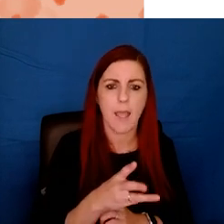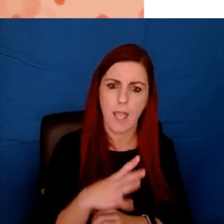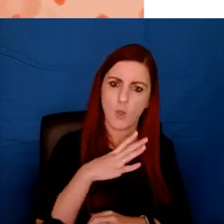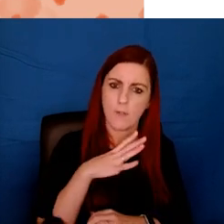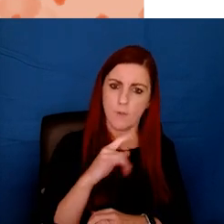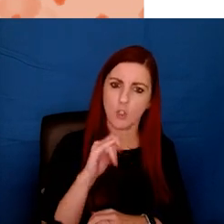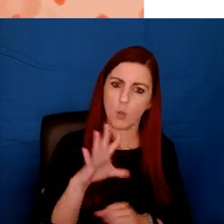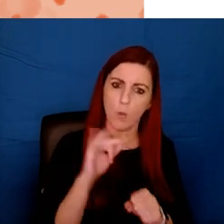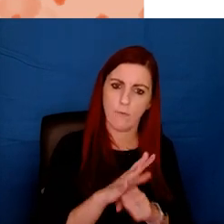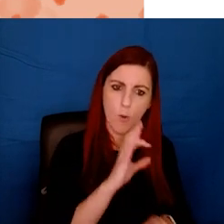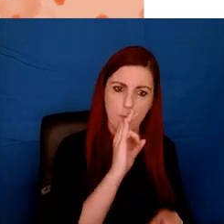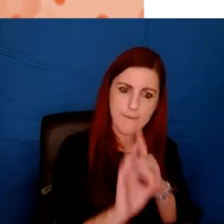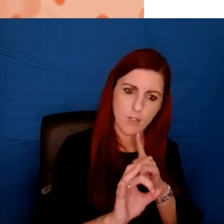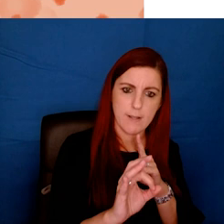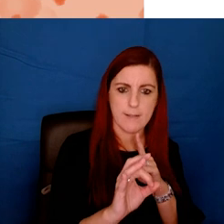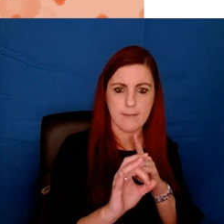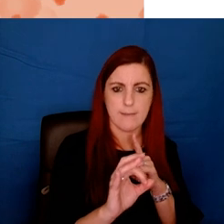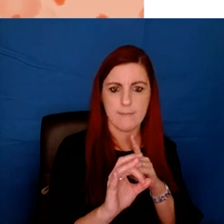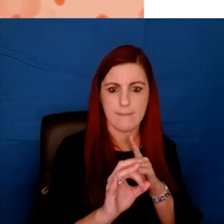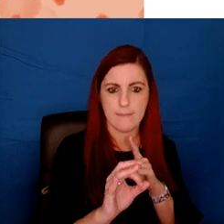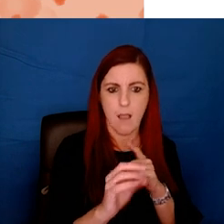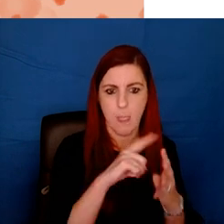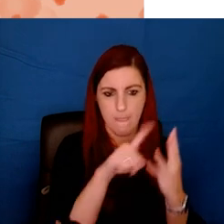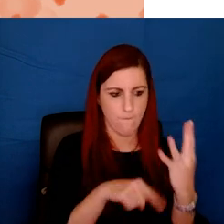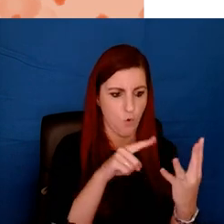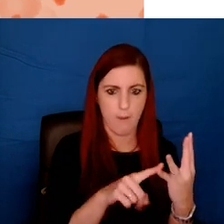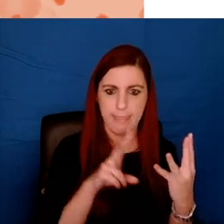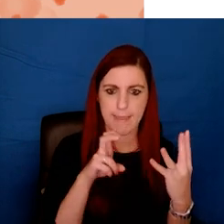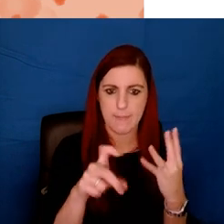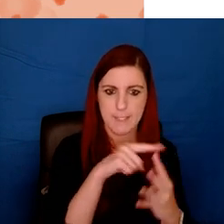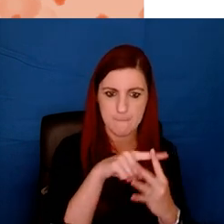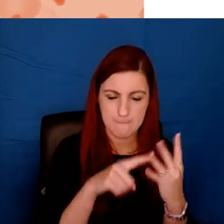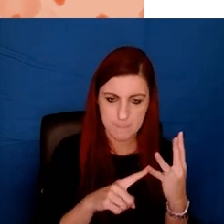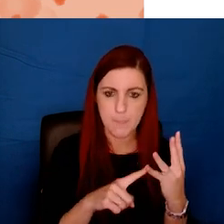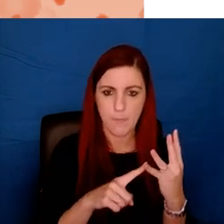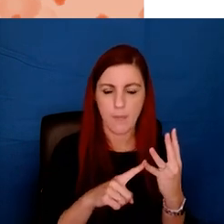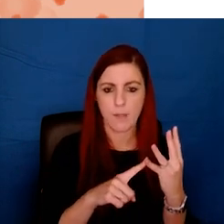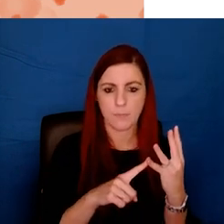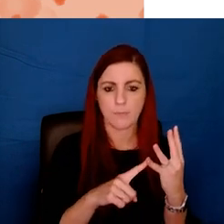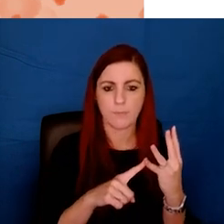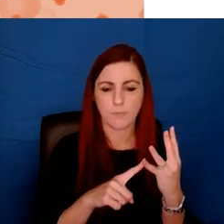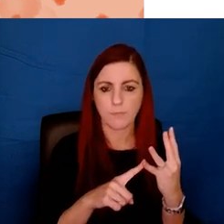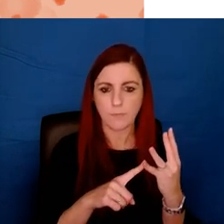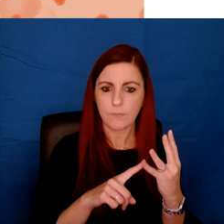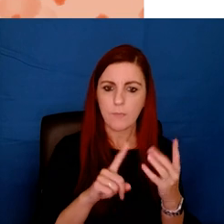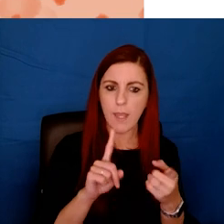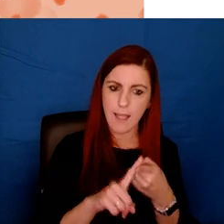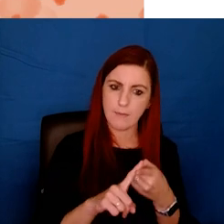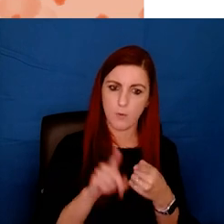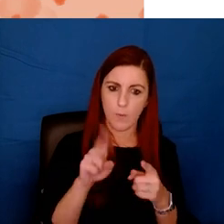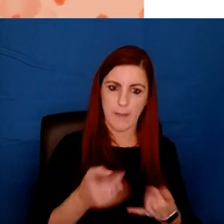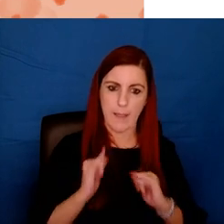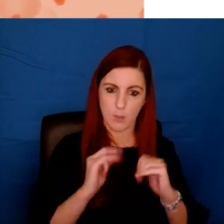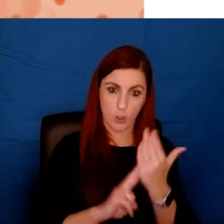tool for professionals on any of our themes, so fertility and contraception, pregnancy and birth, abortion and parenting, so that you'd be